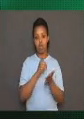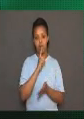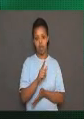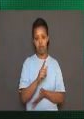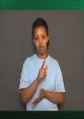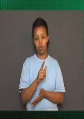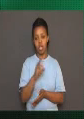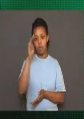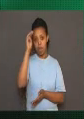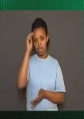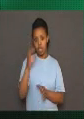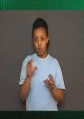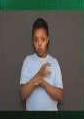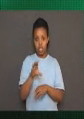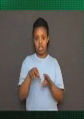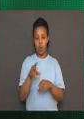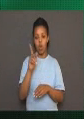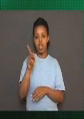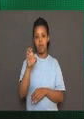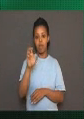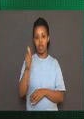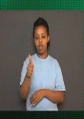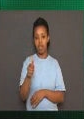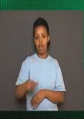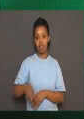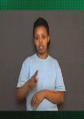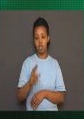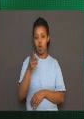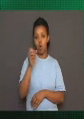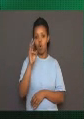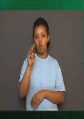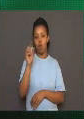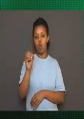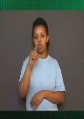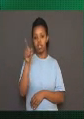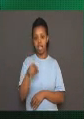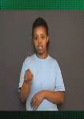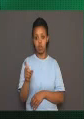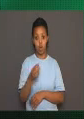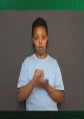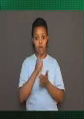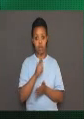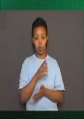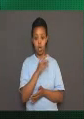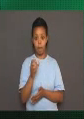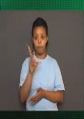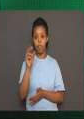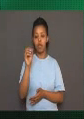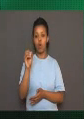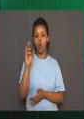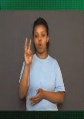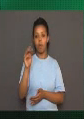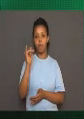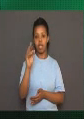Mendel crossed a pea plant that was homozygous and dominant for round